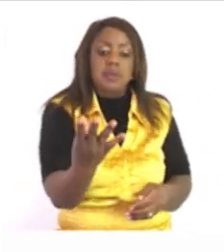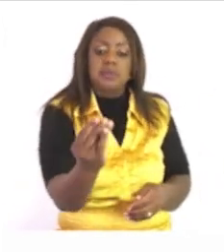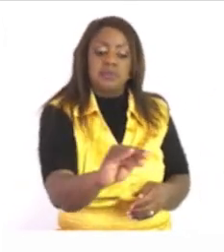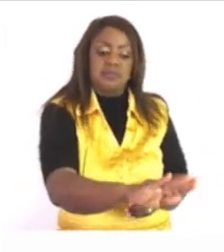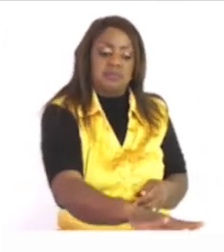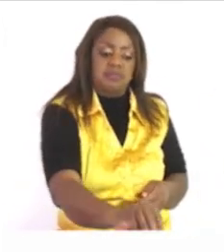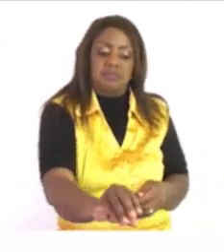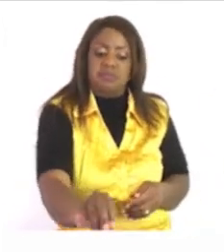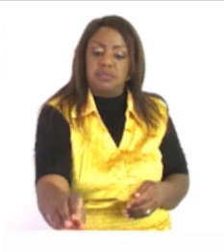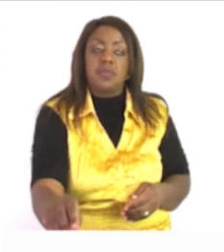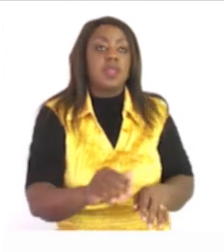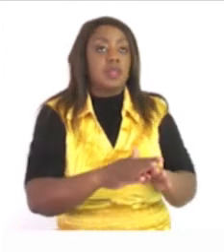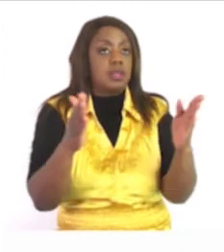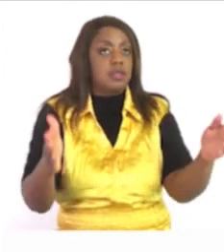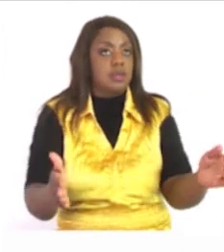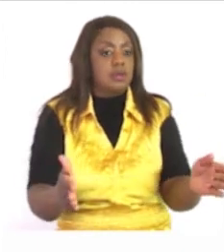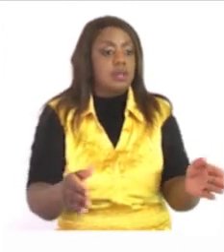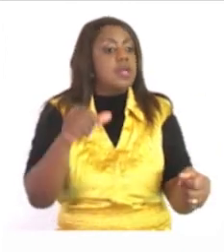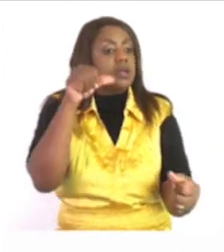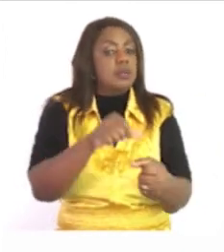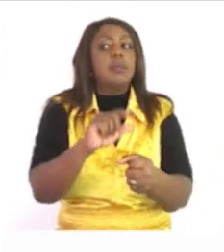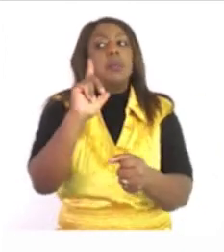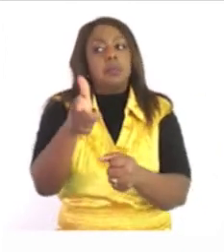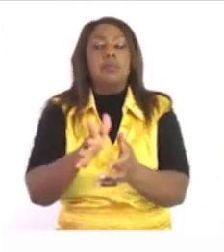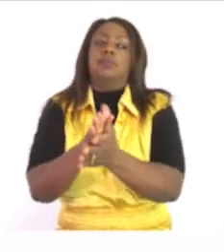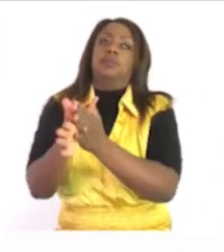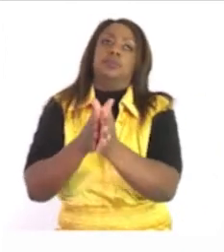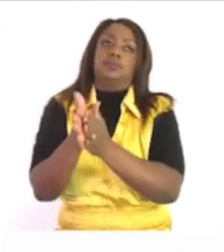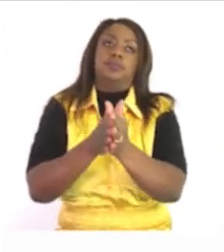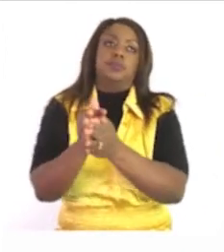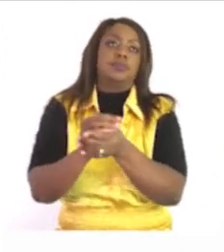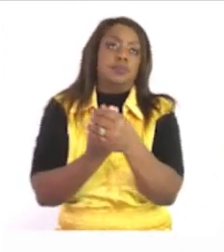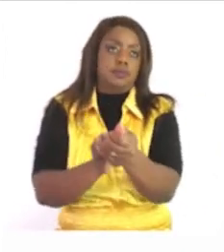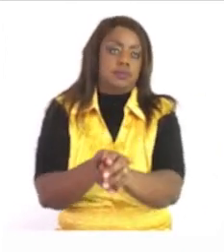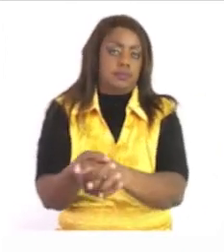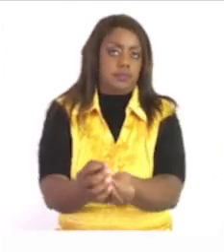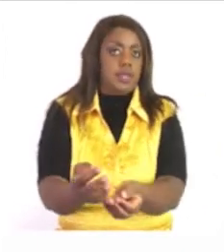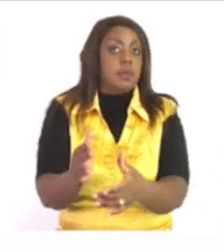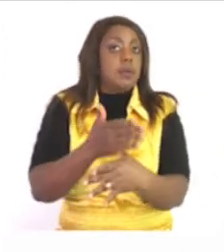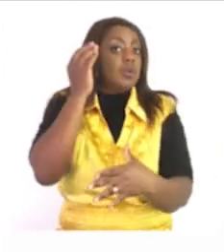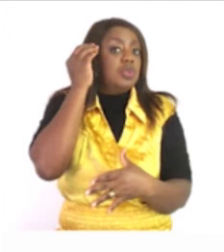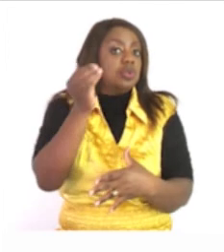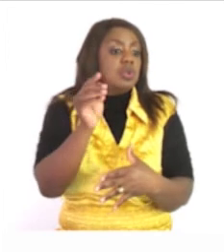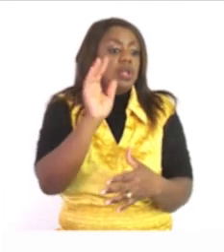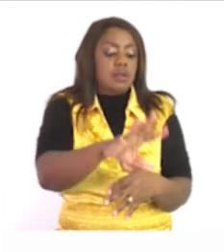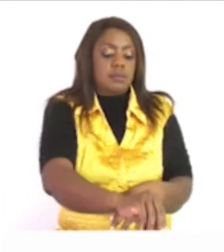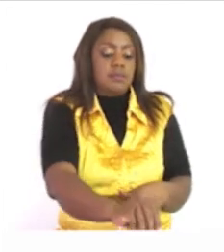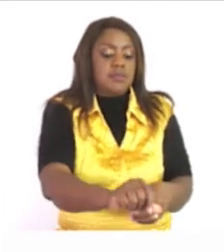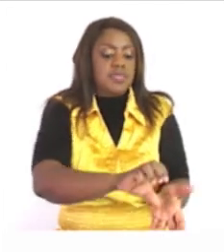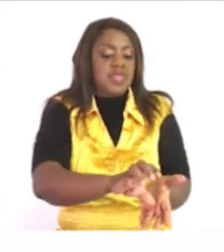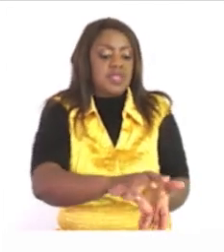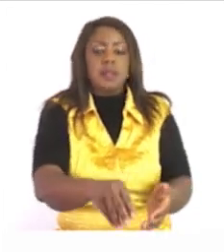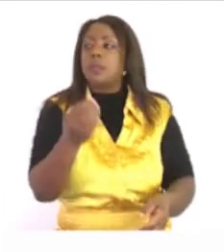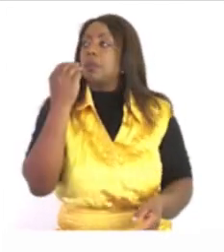mouth, through your eyes, those droplets could enter and you can be exposed to COVID-19. So maintain your